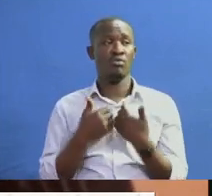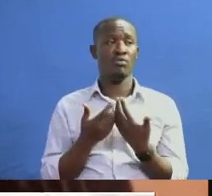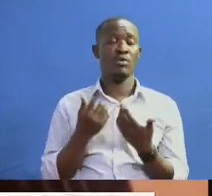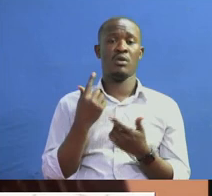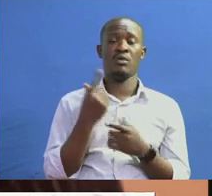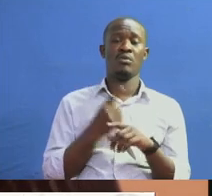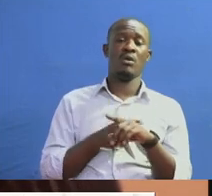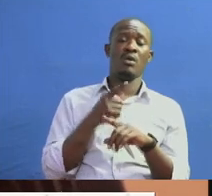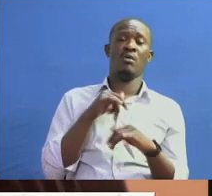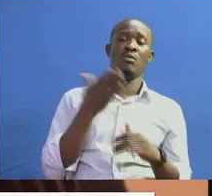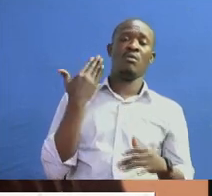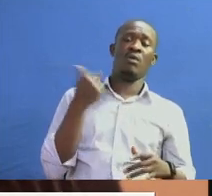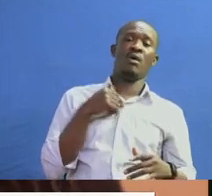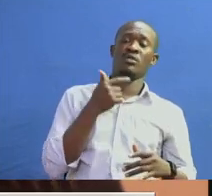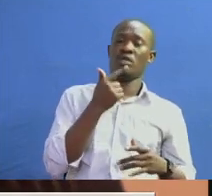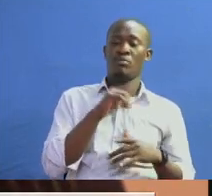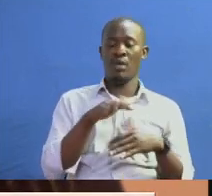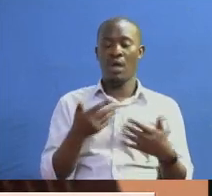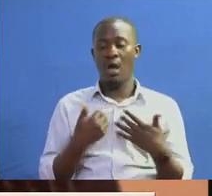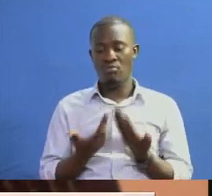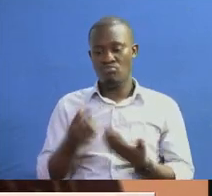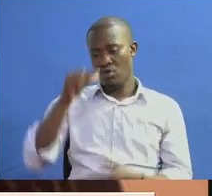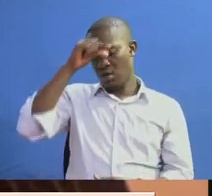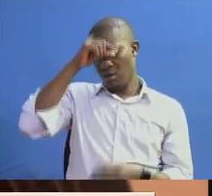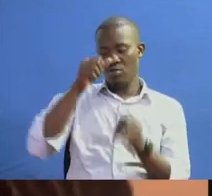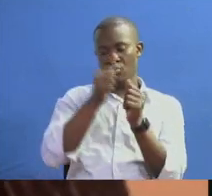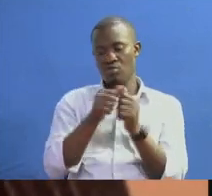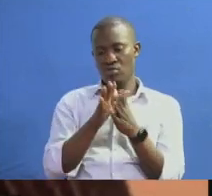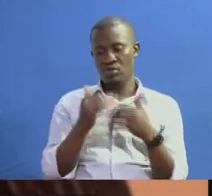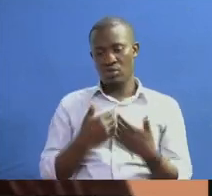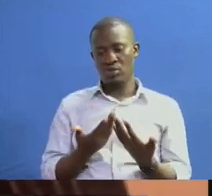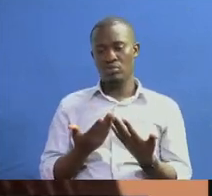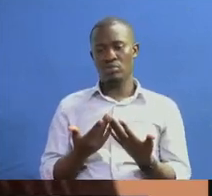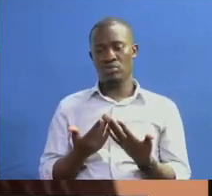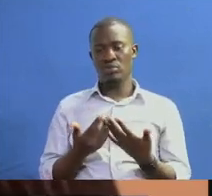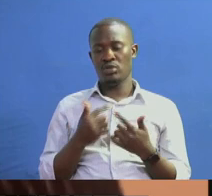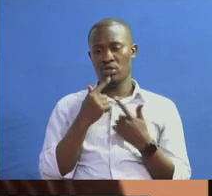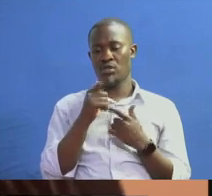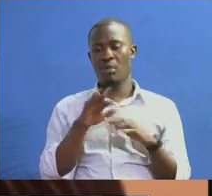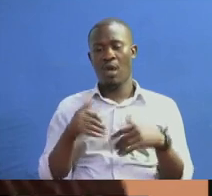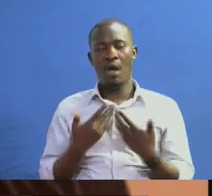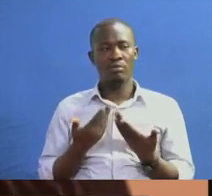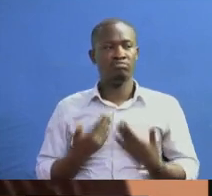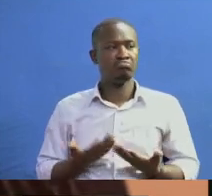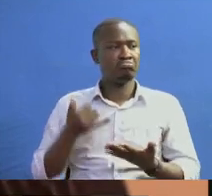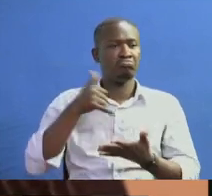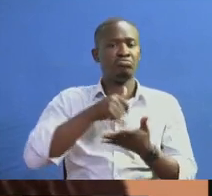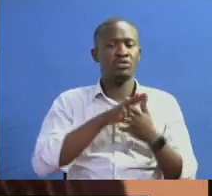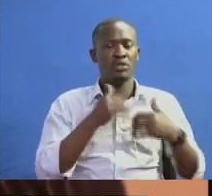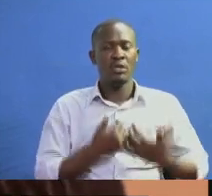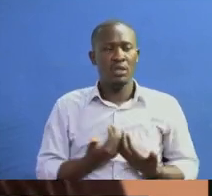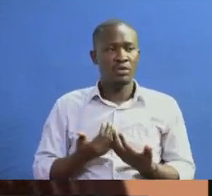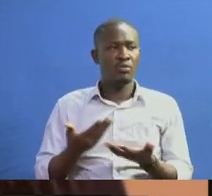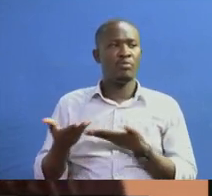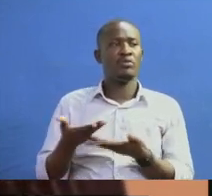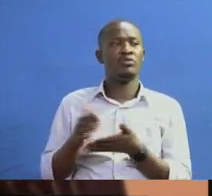ago, and he was telling me how we graduated together and we just met coincidentally today, and he was telling me how much he has ventured into the entrepreneurship